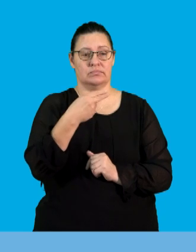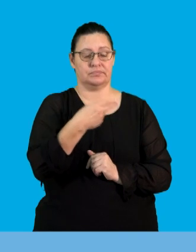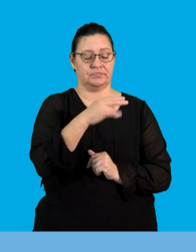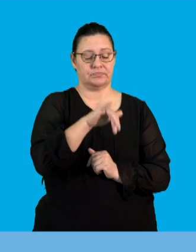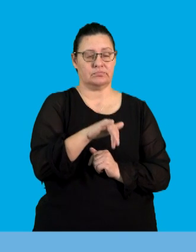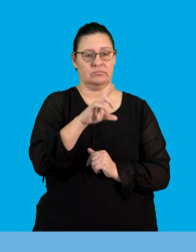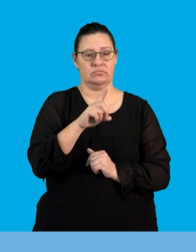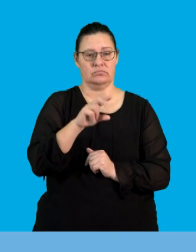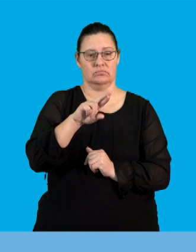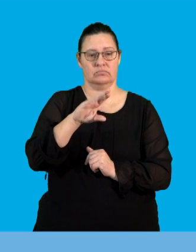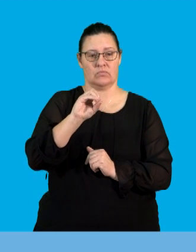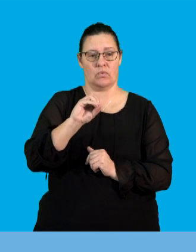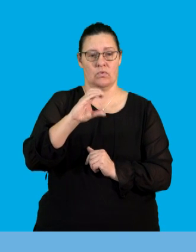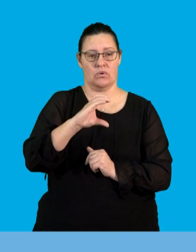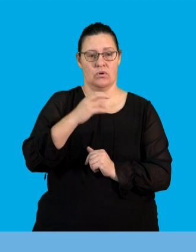hydrochloric acid